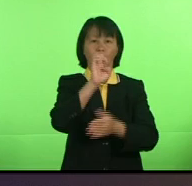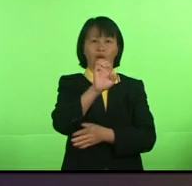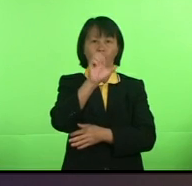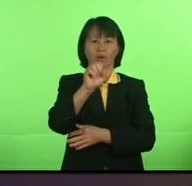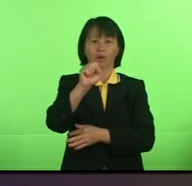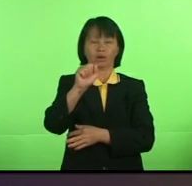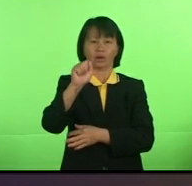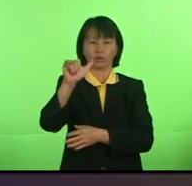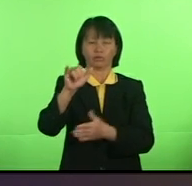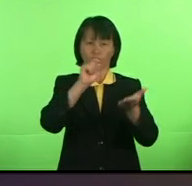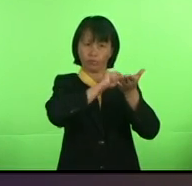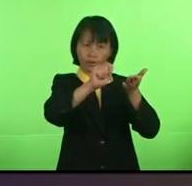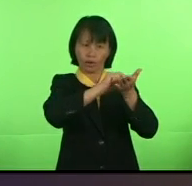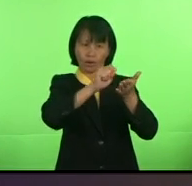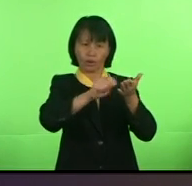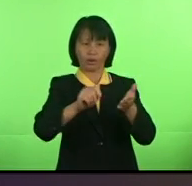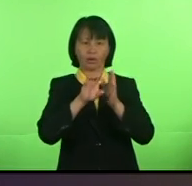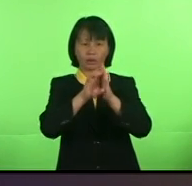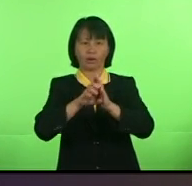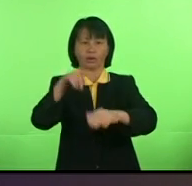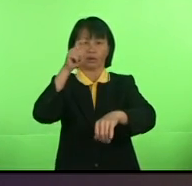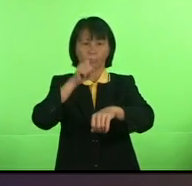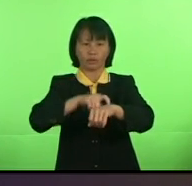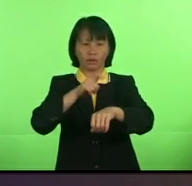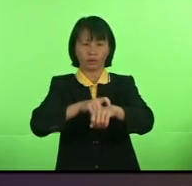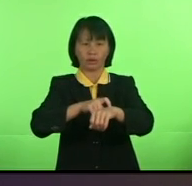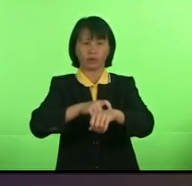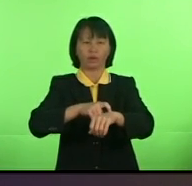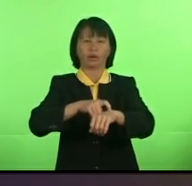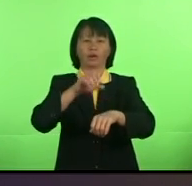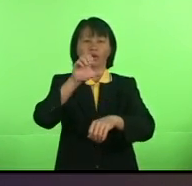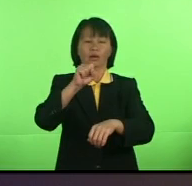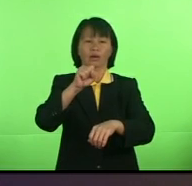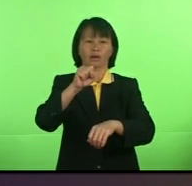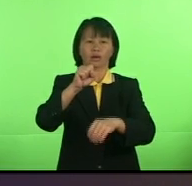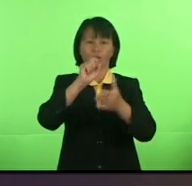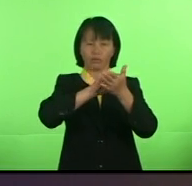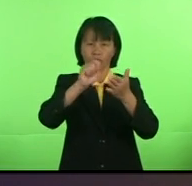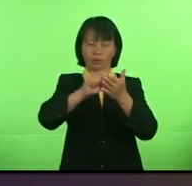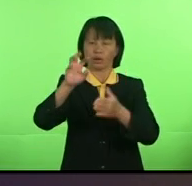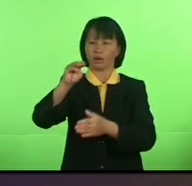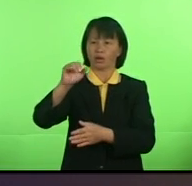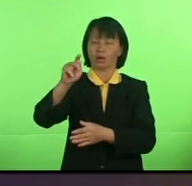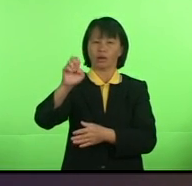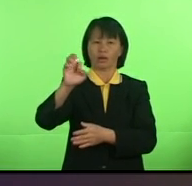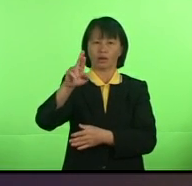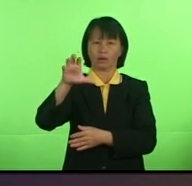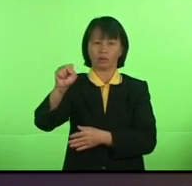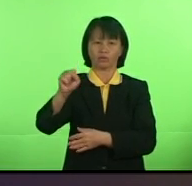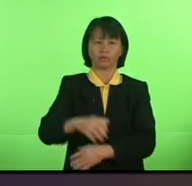For example, time sequence markers. Let's look at the example